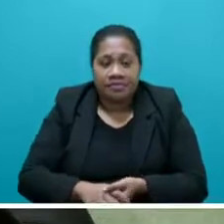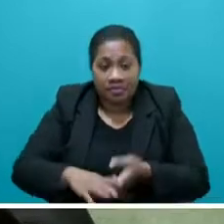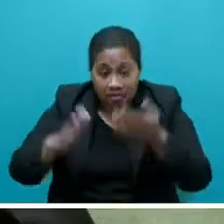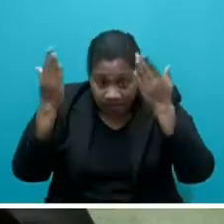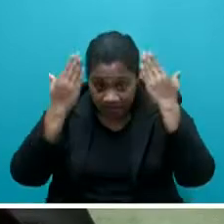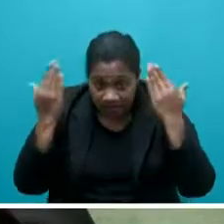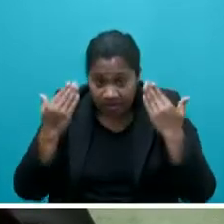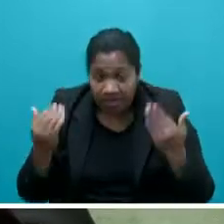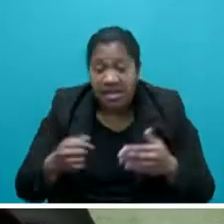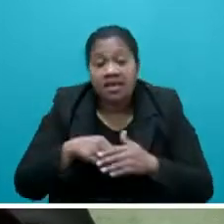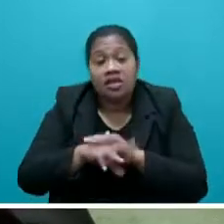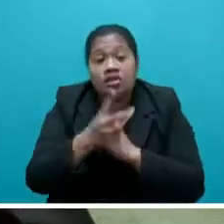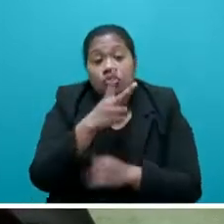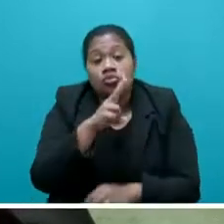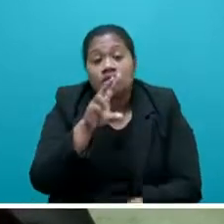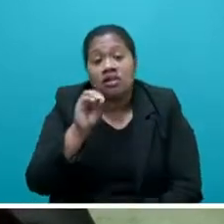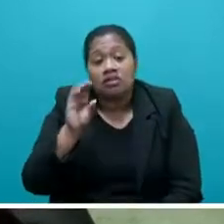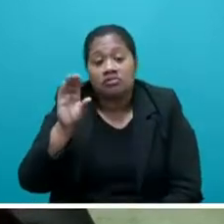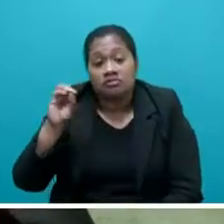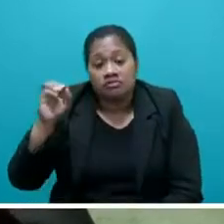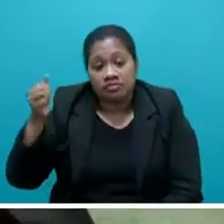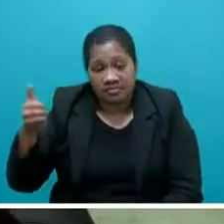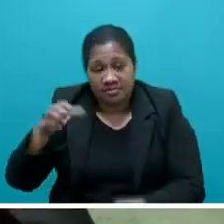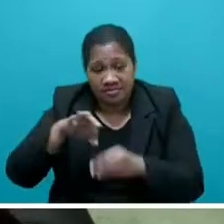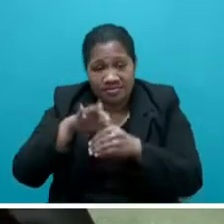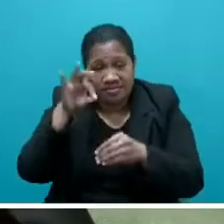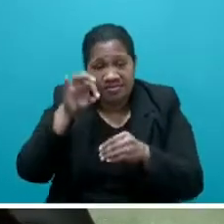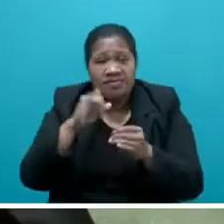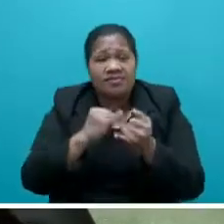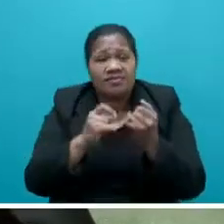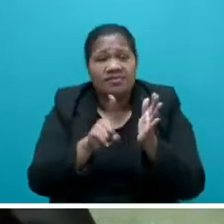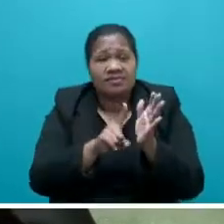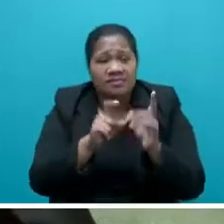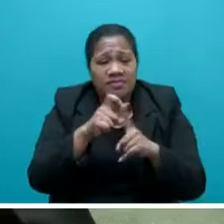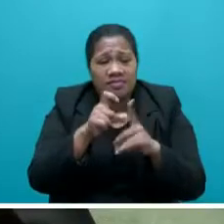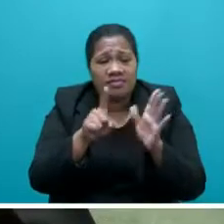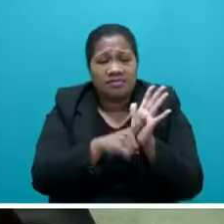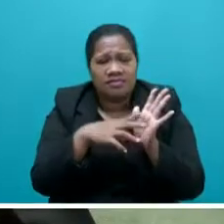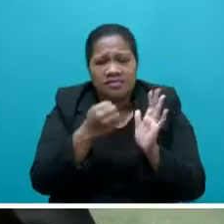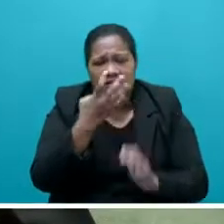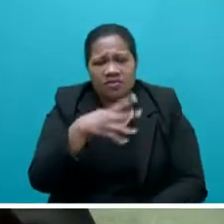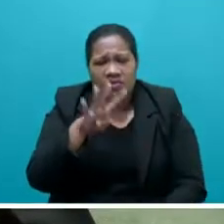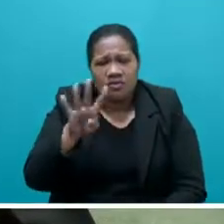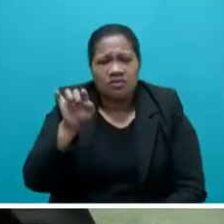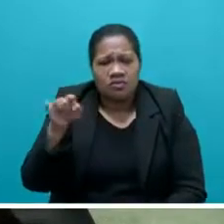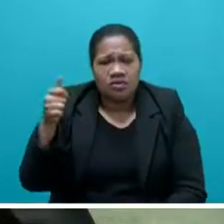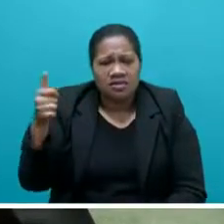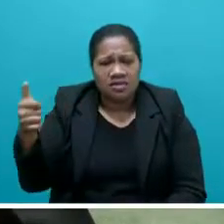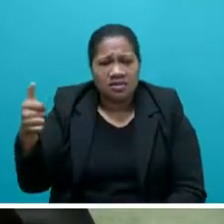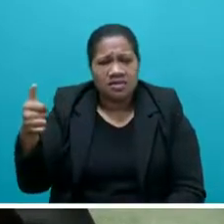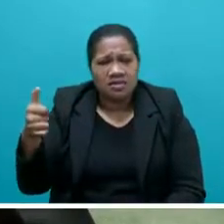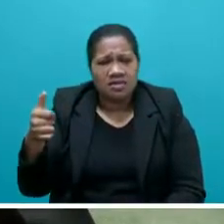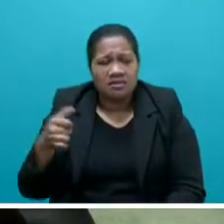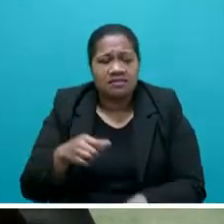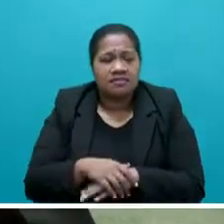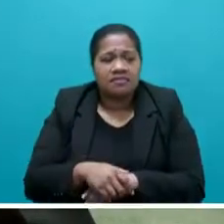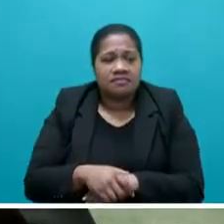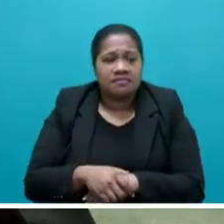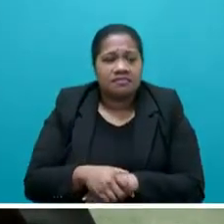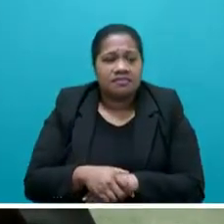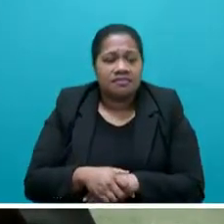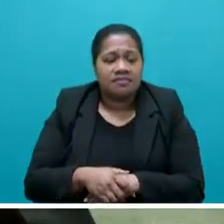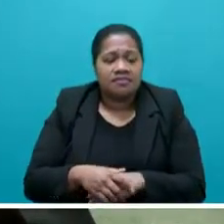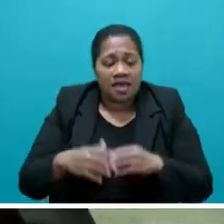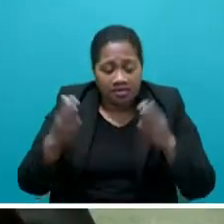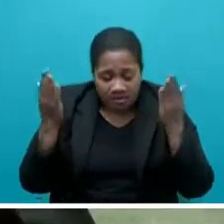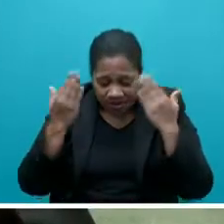in the 2006 elections, SDL got only 44.6% of the votes and got 36-seat majority. There you go. Mr. Speaker,